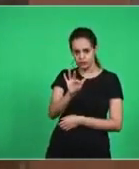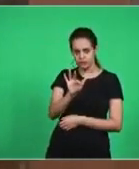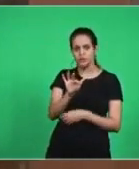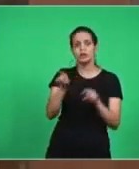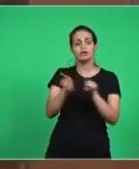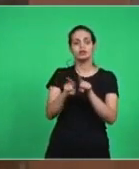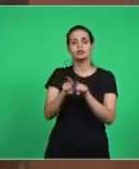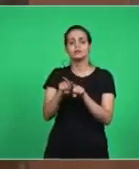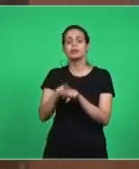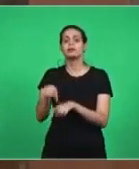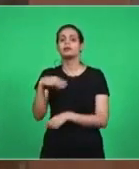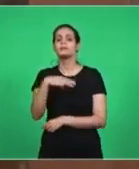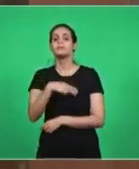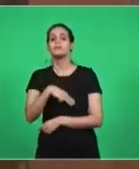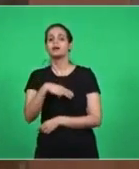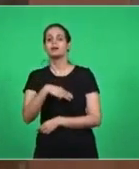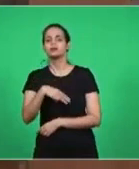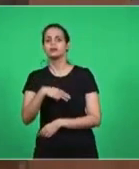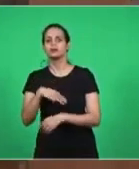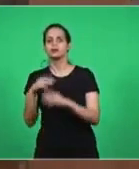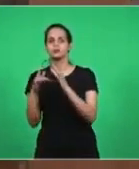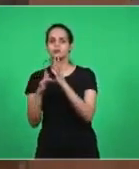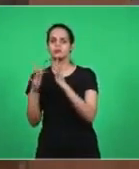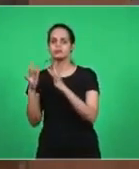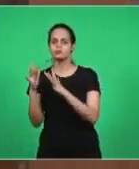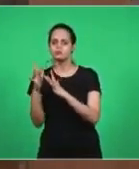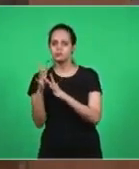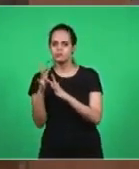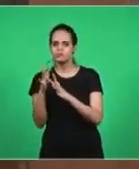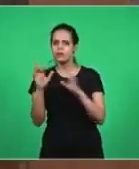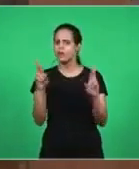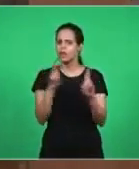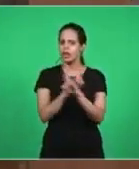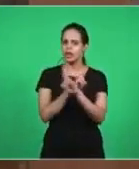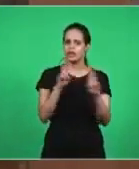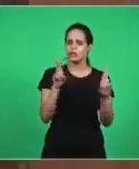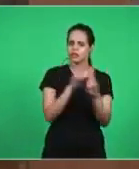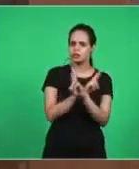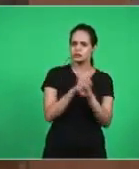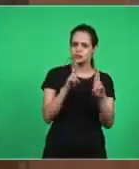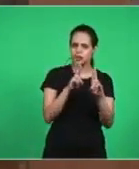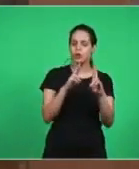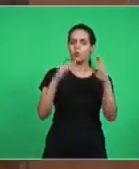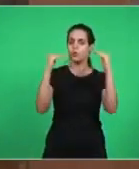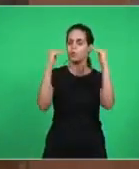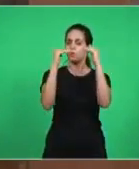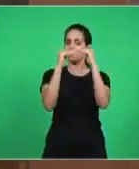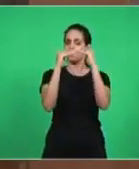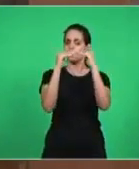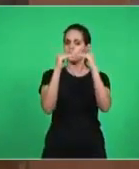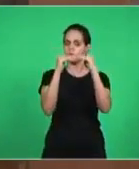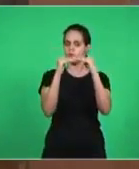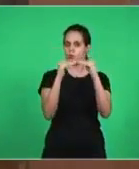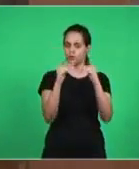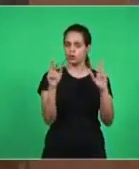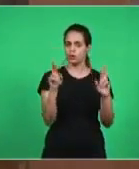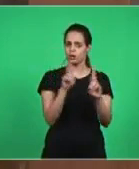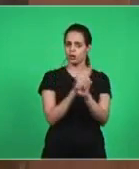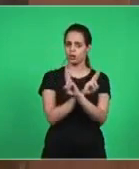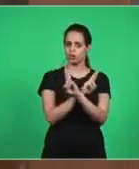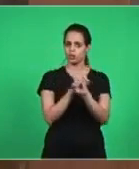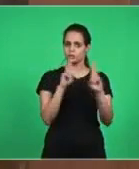about Jesus in Matthew. So we're going to see the connection, which is not a coincidence. It's actually the